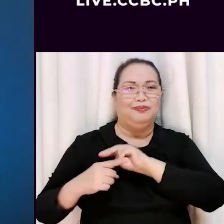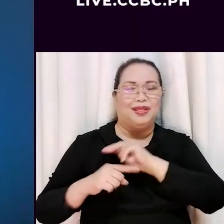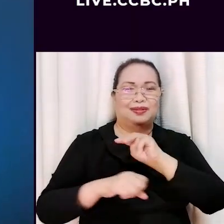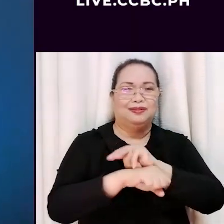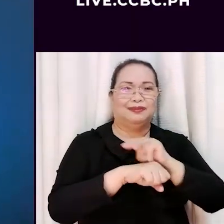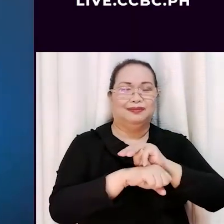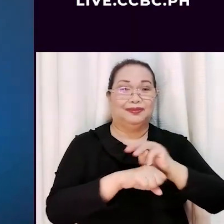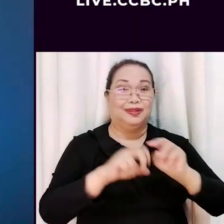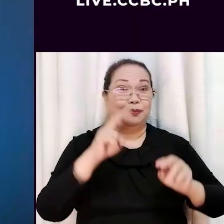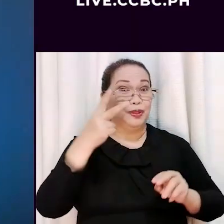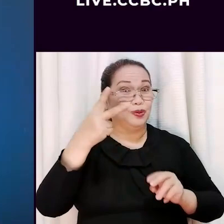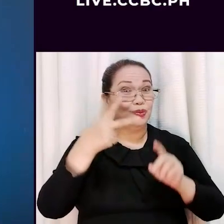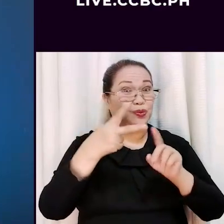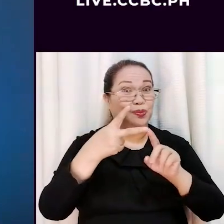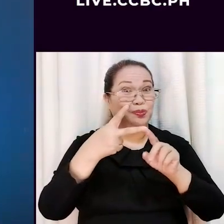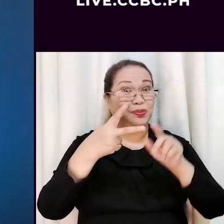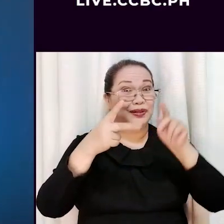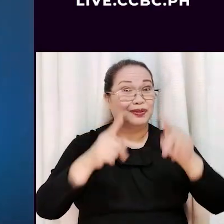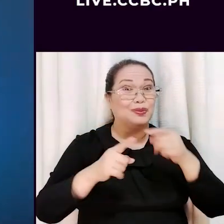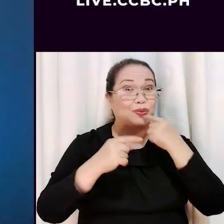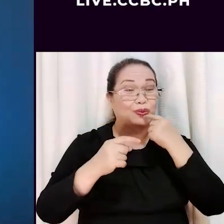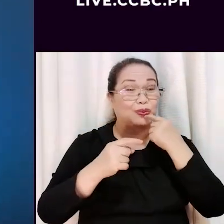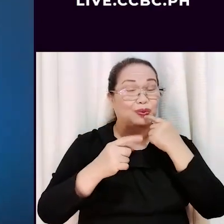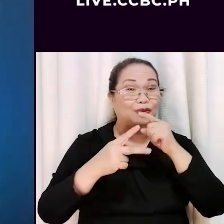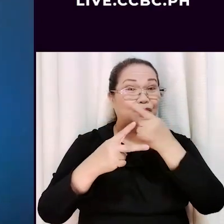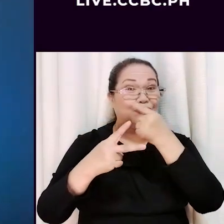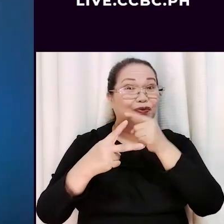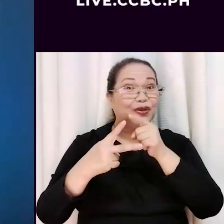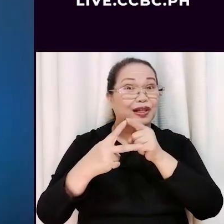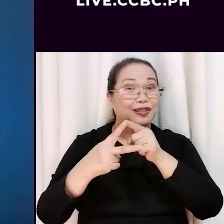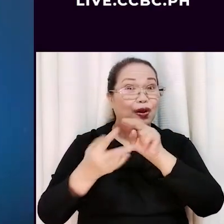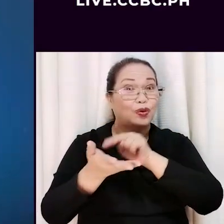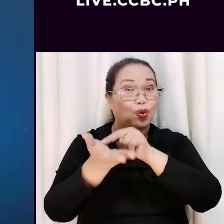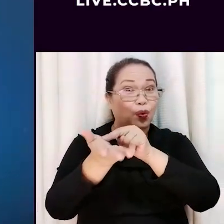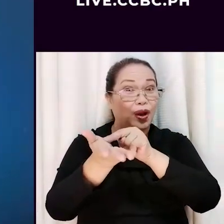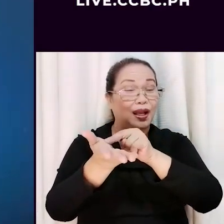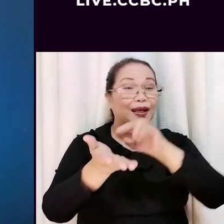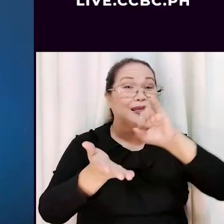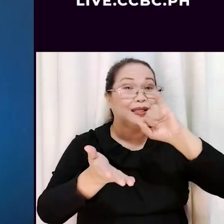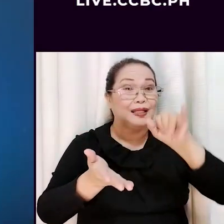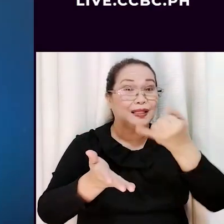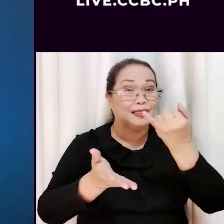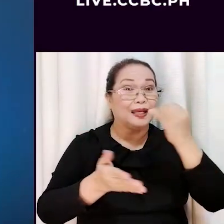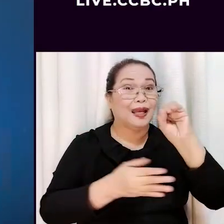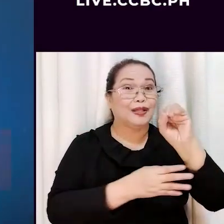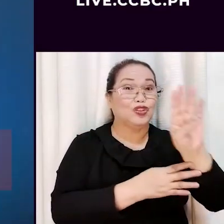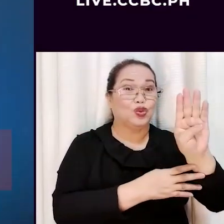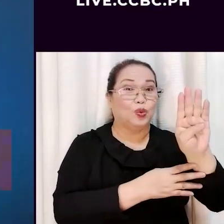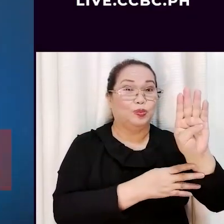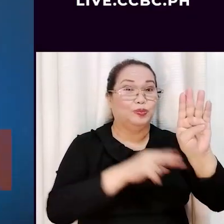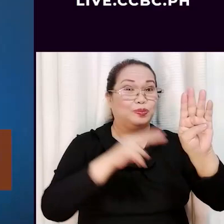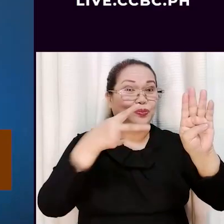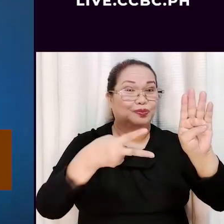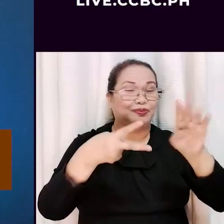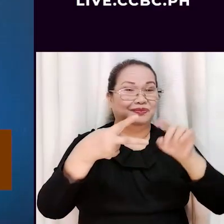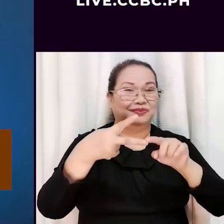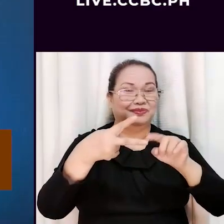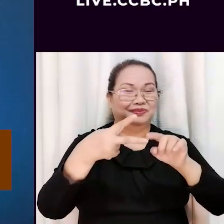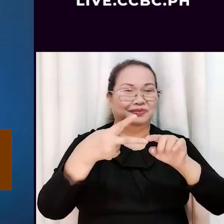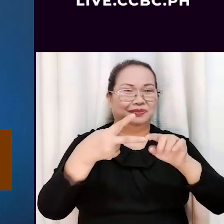si Job. Okay, kilala natin siya. Well, we find this learning from him. Affliction brings